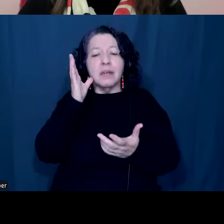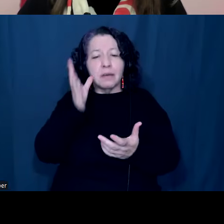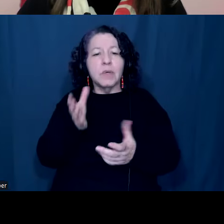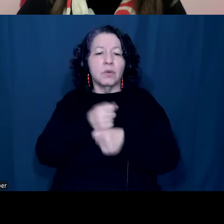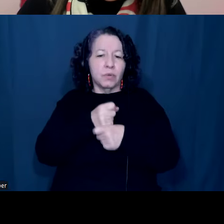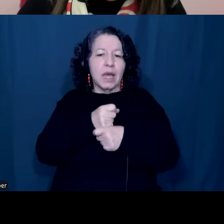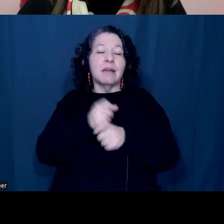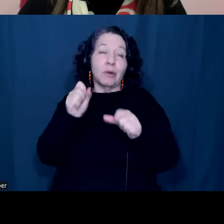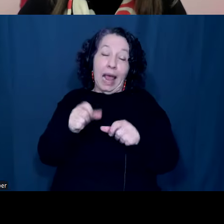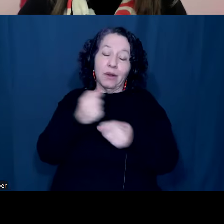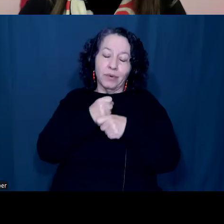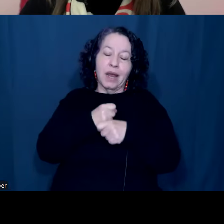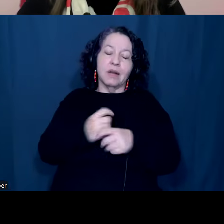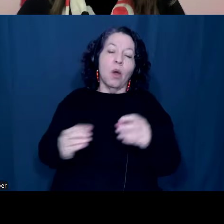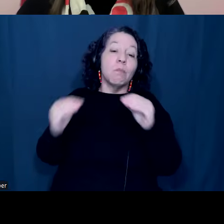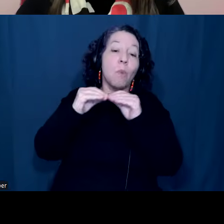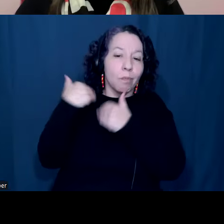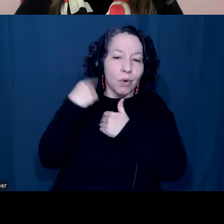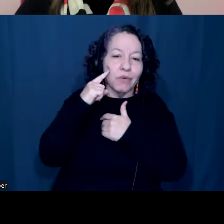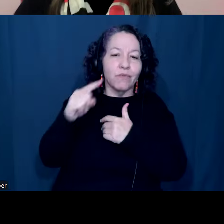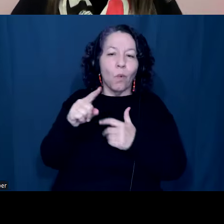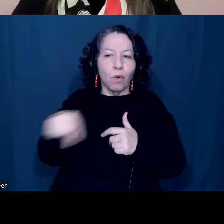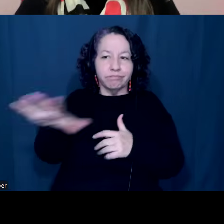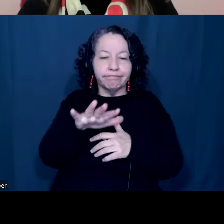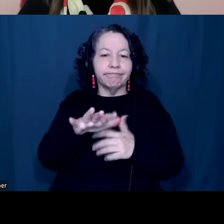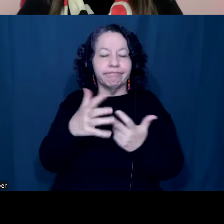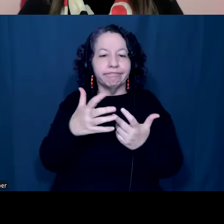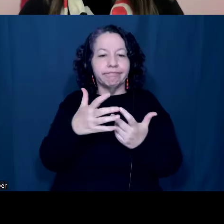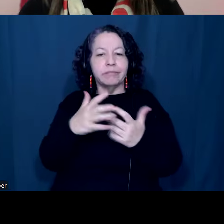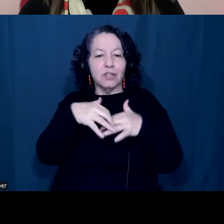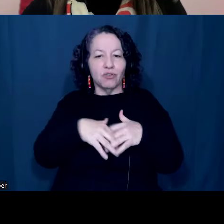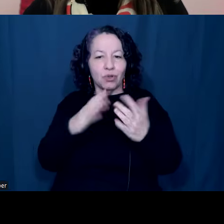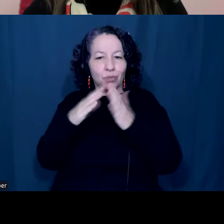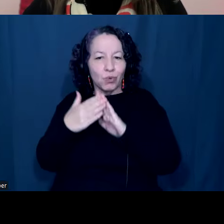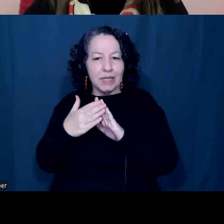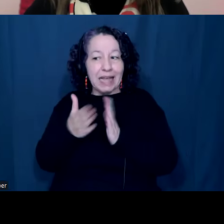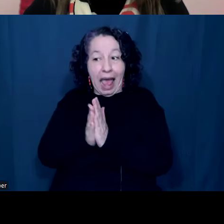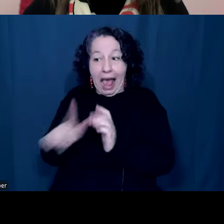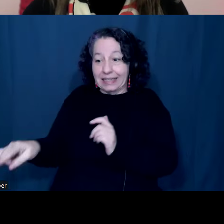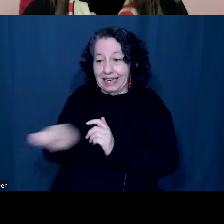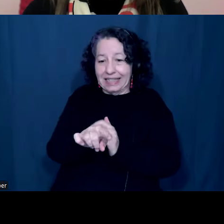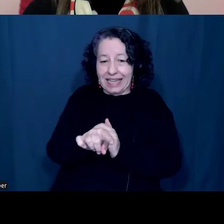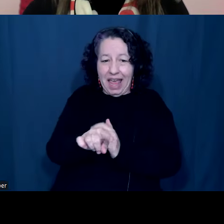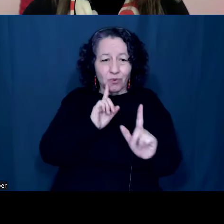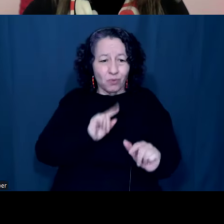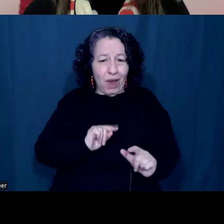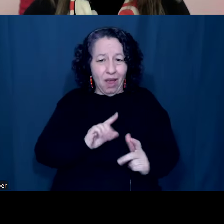communities, asking them to fill gaps created by institutional practices.